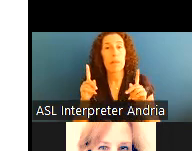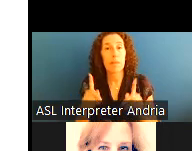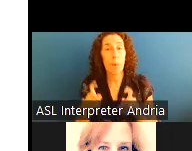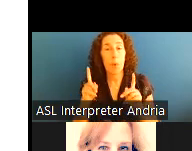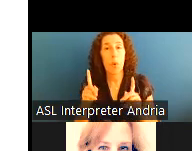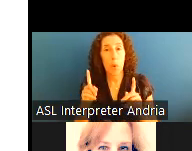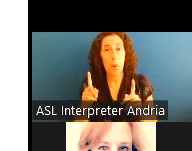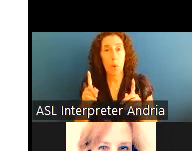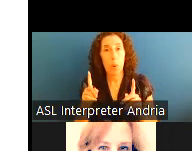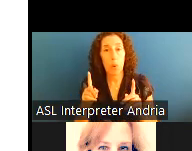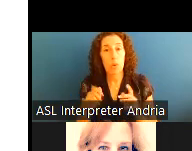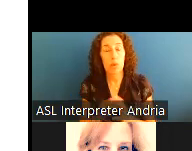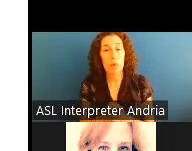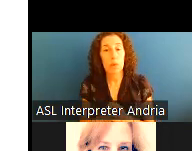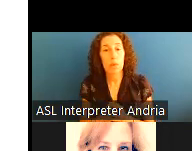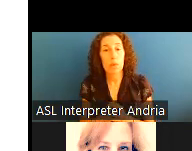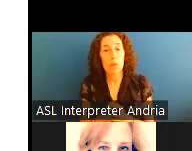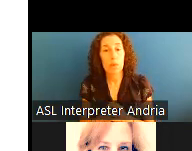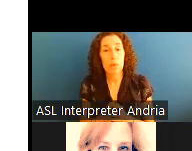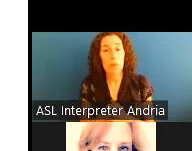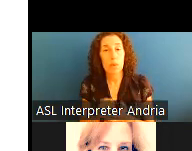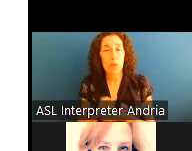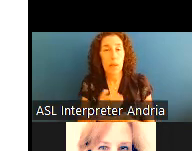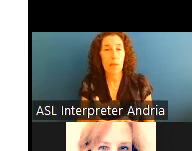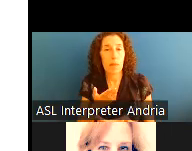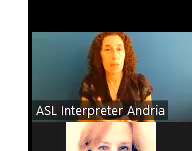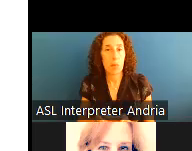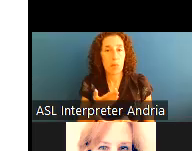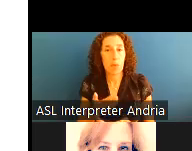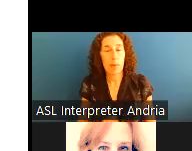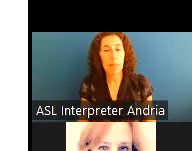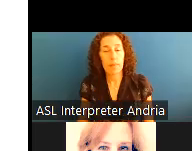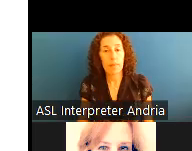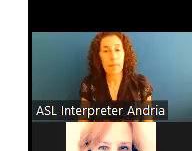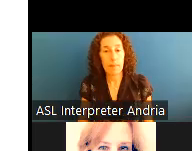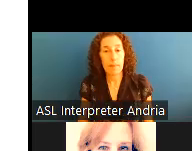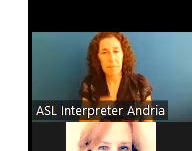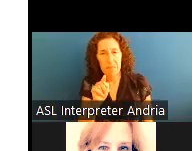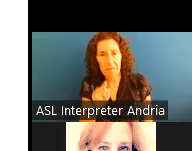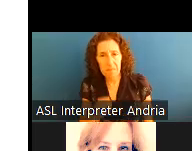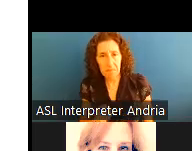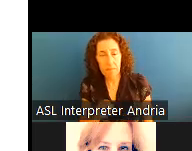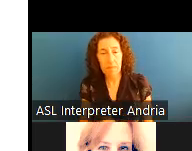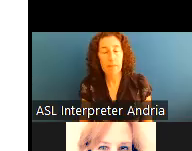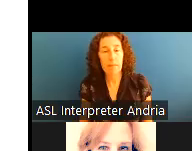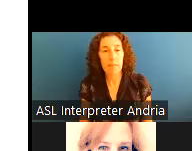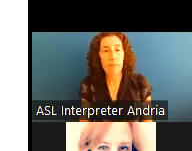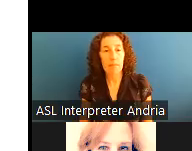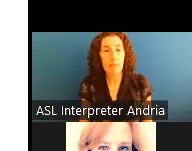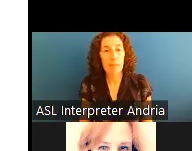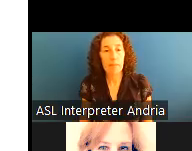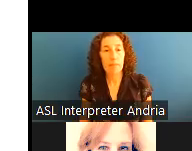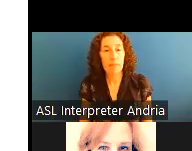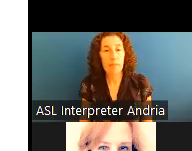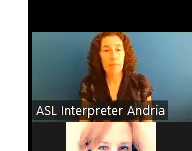areas. And you can see some examples of that on the slide. There are also cases where injuries are not visible. So